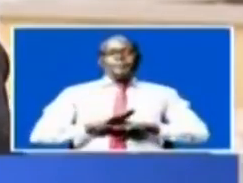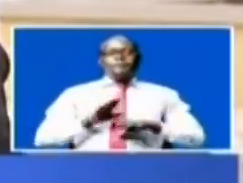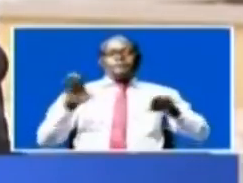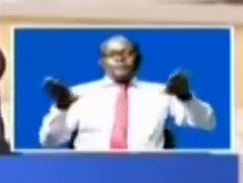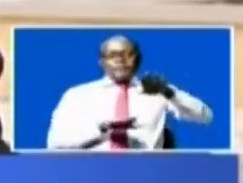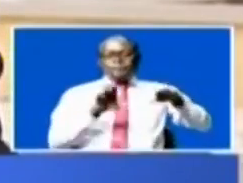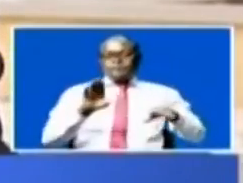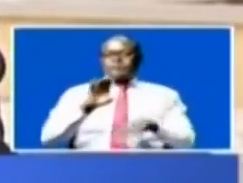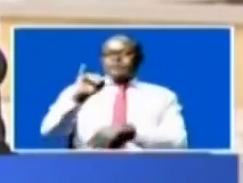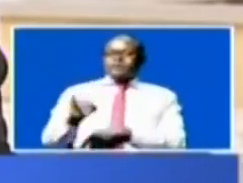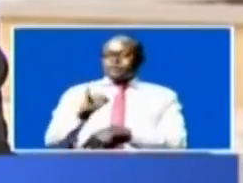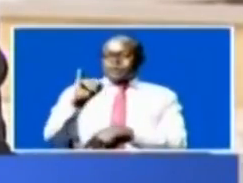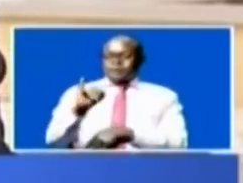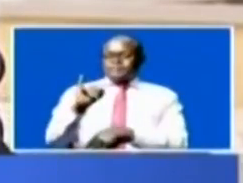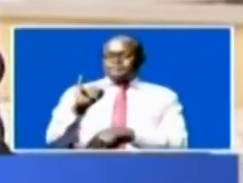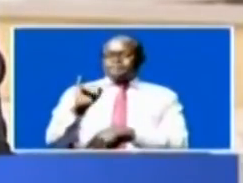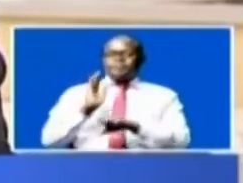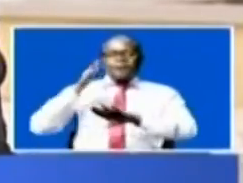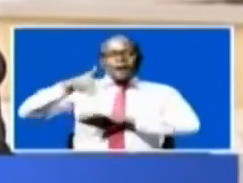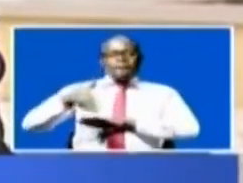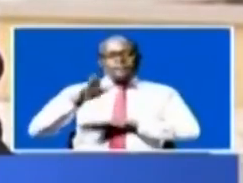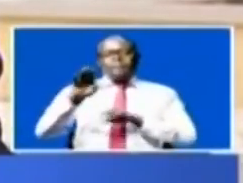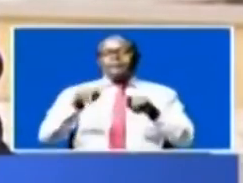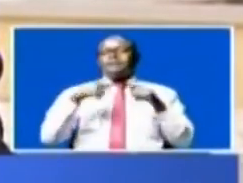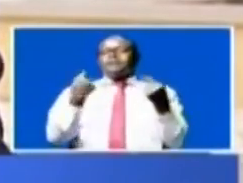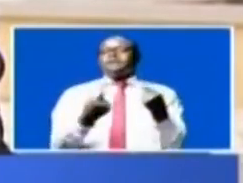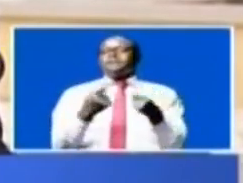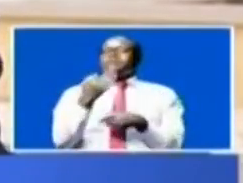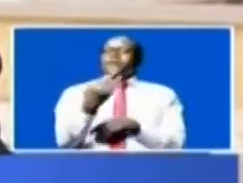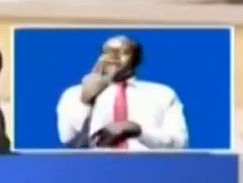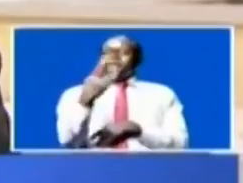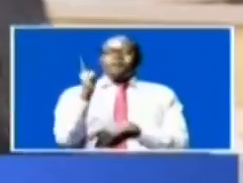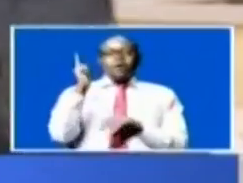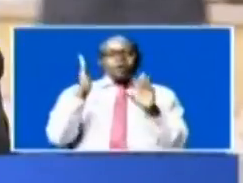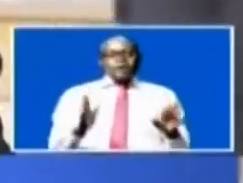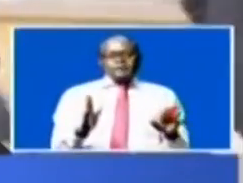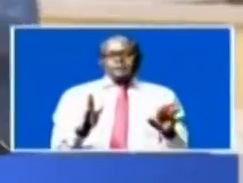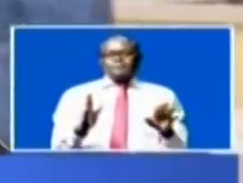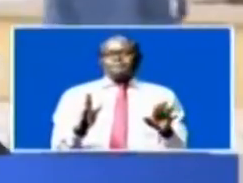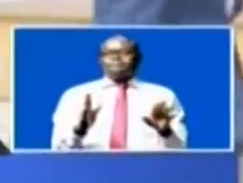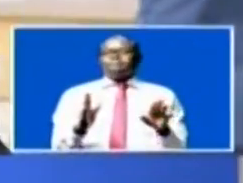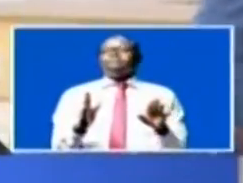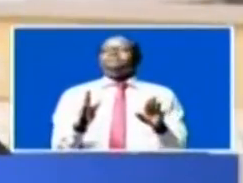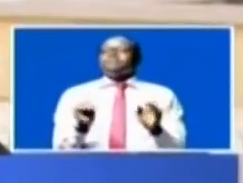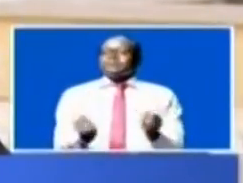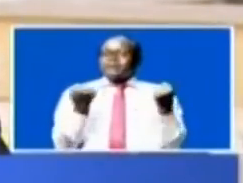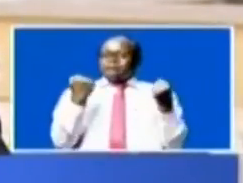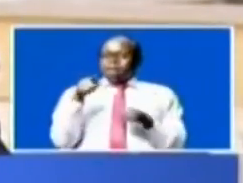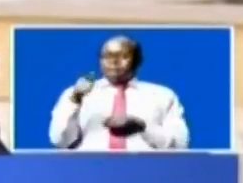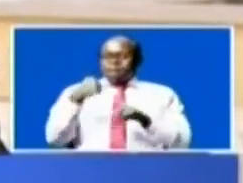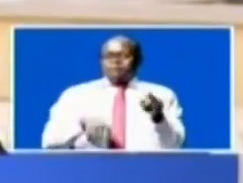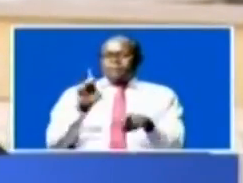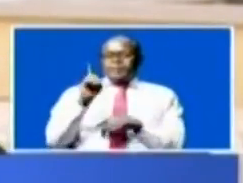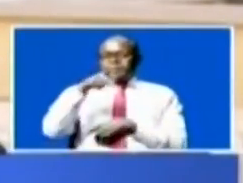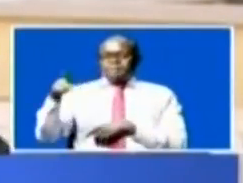Chief Justice Philomena Mwilu after her team of 34 advocates successfully rescued her from the